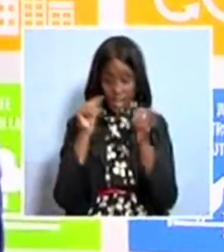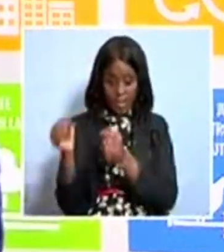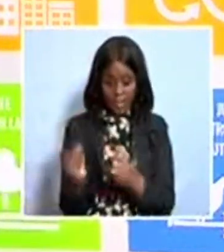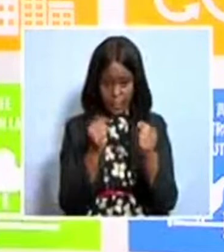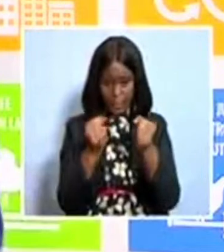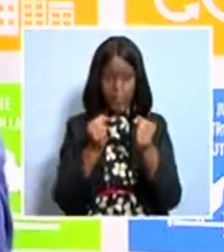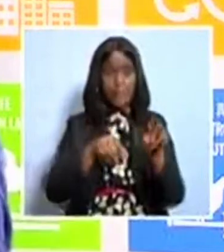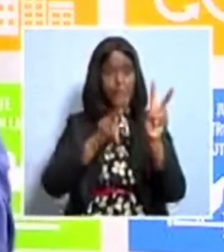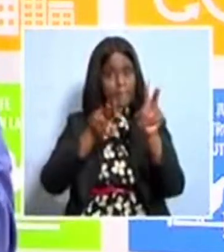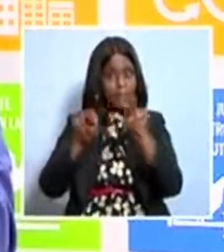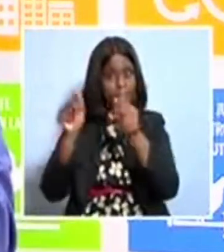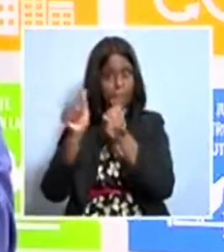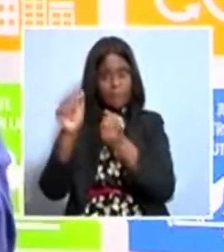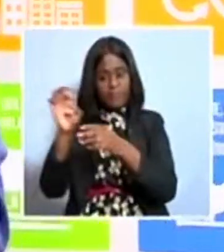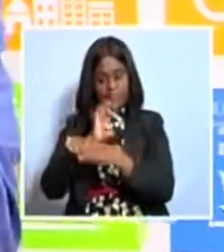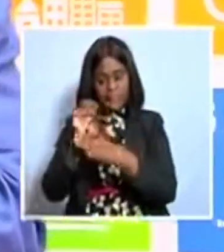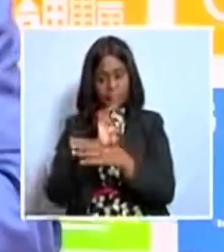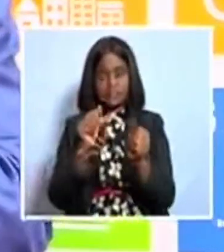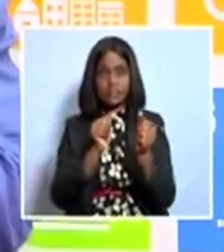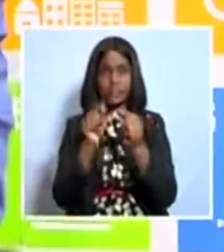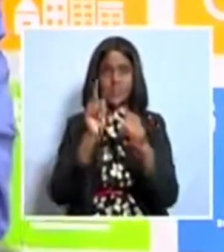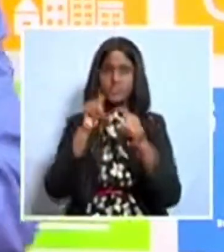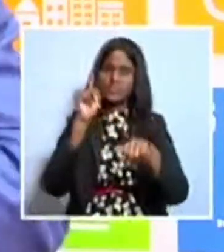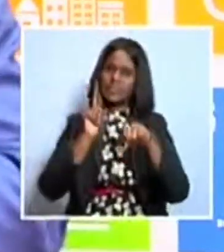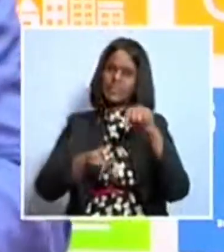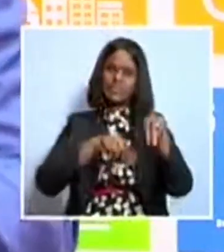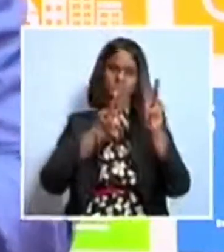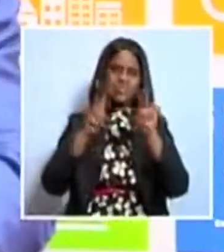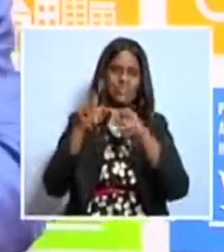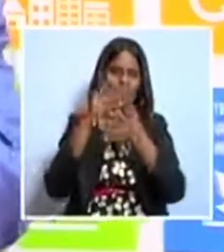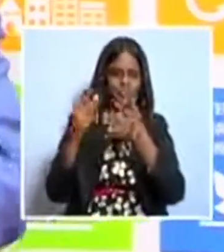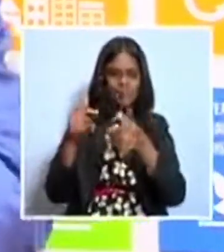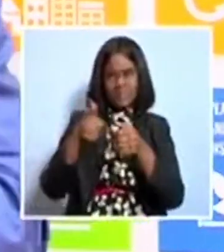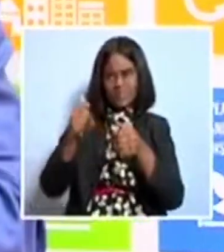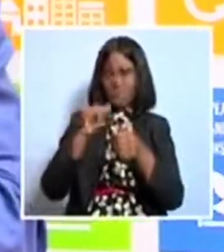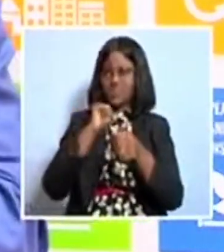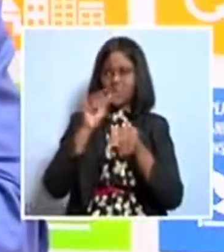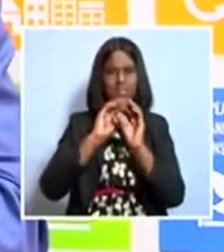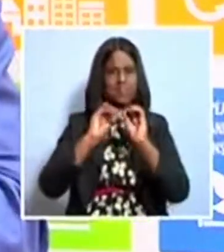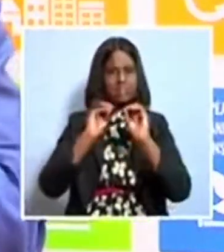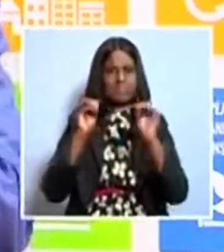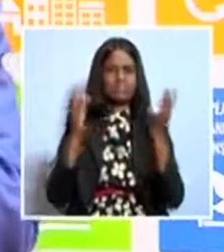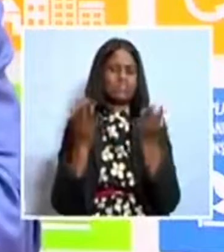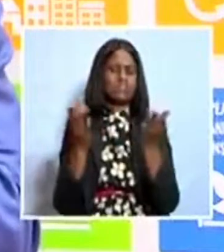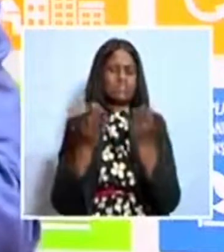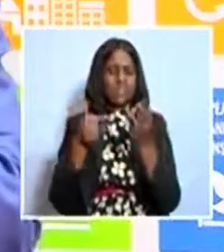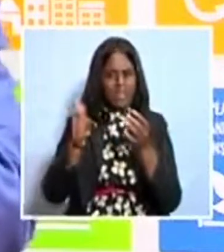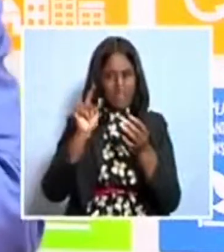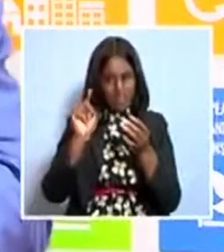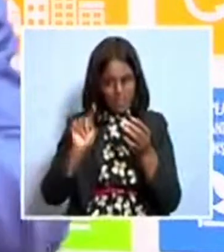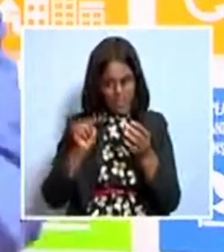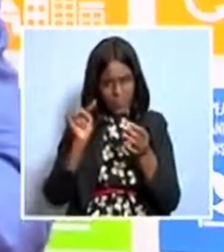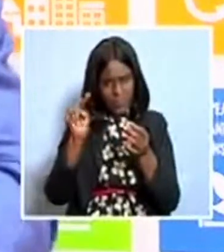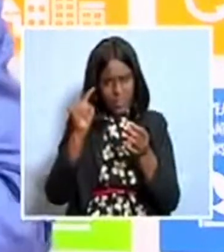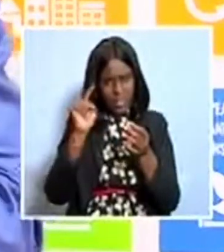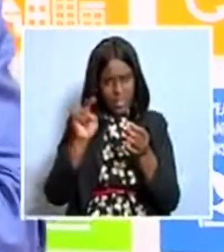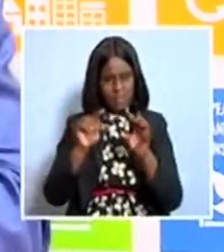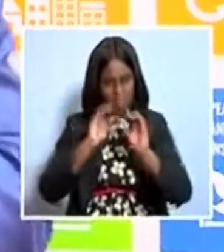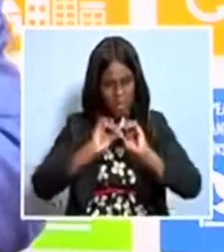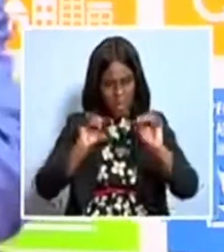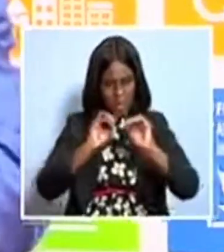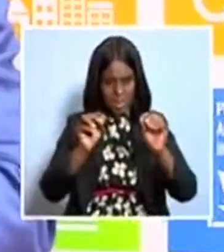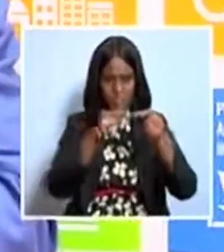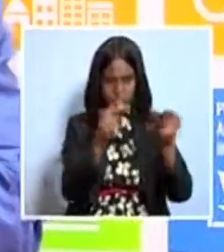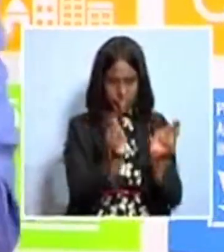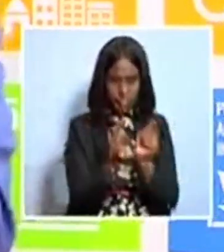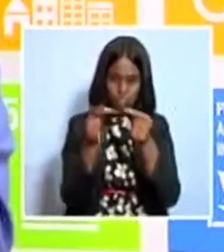monitoring and evaluation systems, but you cannot monitor something that you did not mentor. You need, first of all, to mentor the groups, to